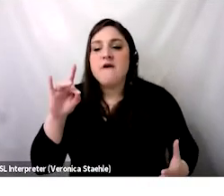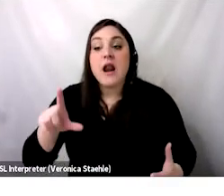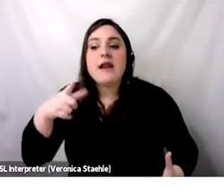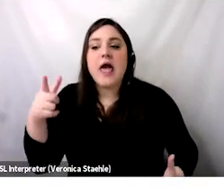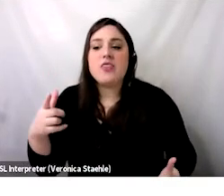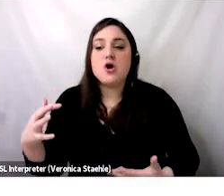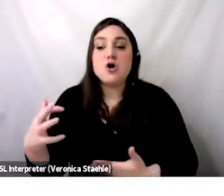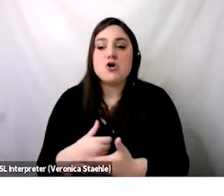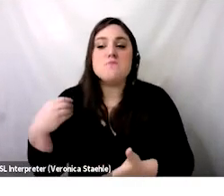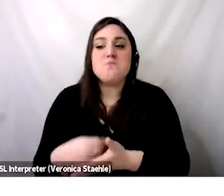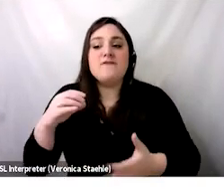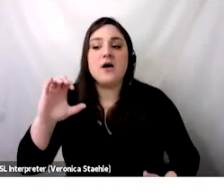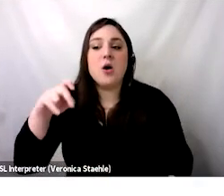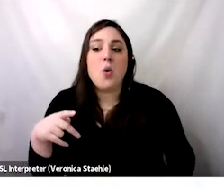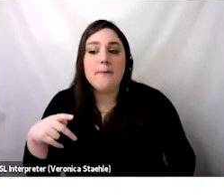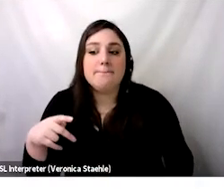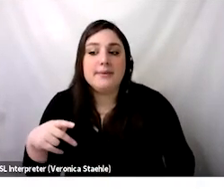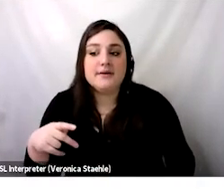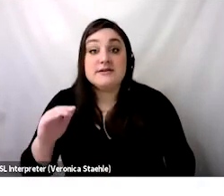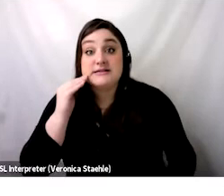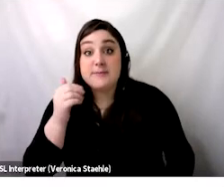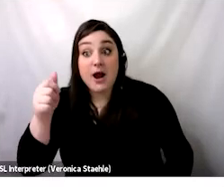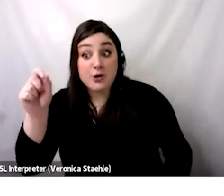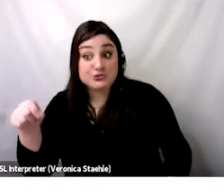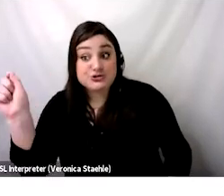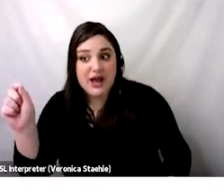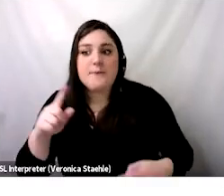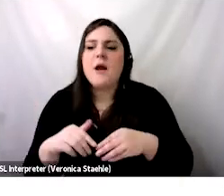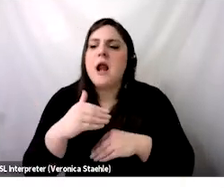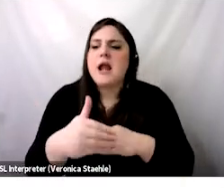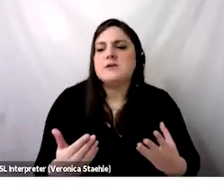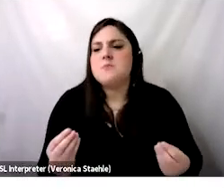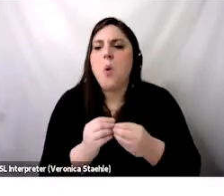be rice and indigo.